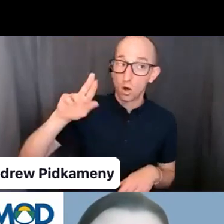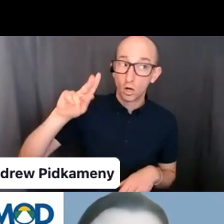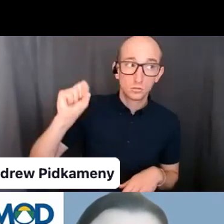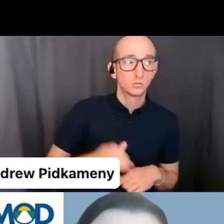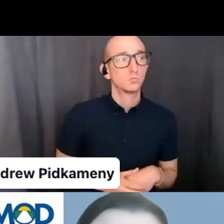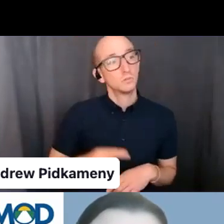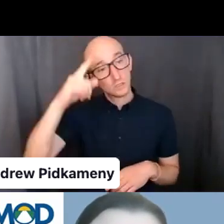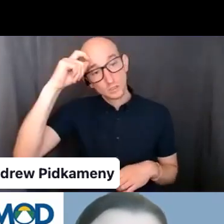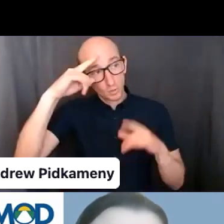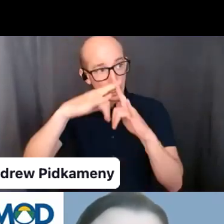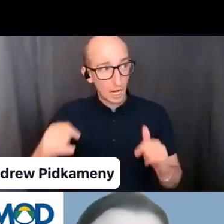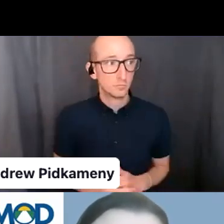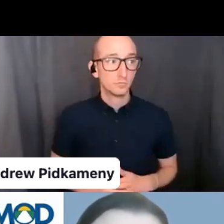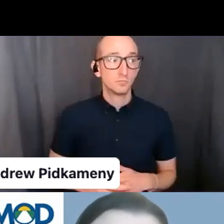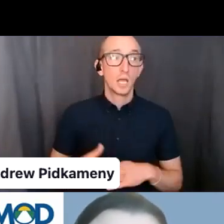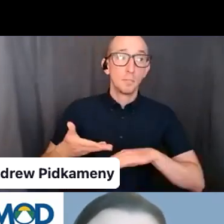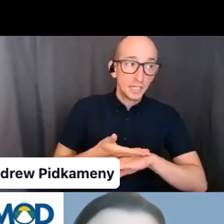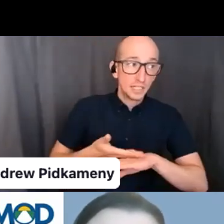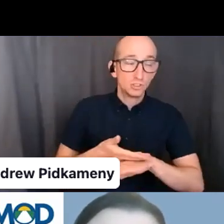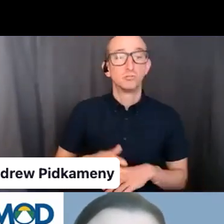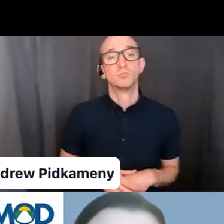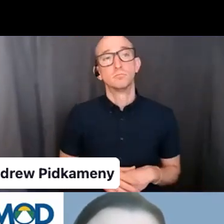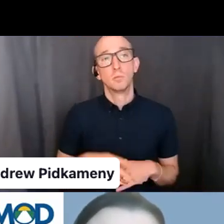And similarly, when we say public accommodation,